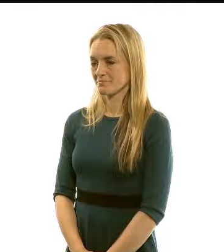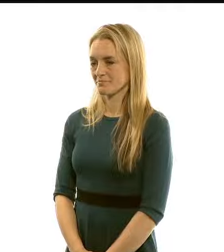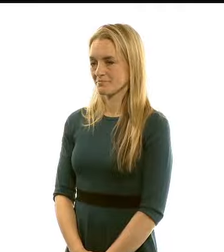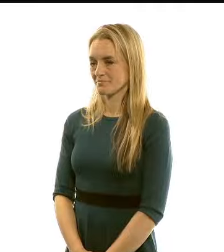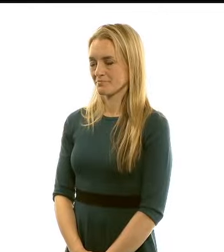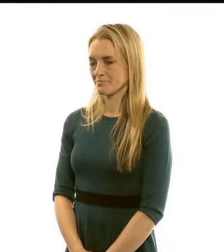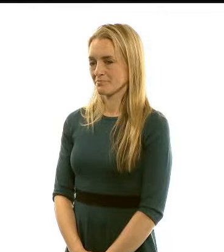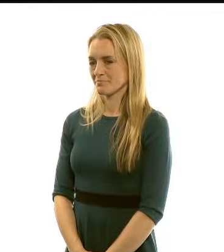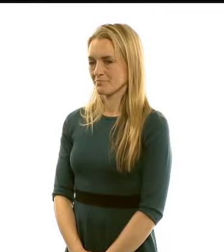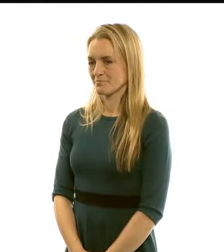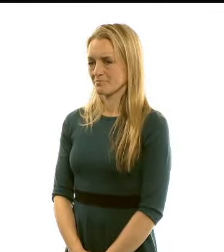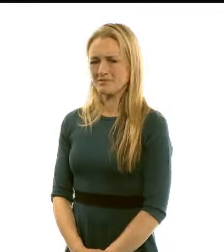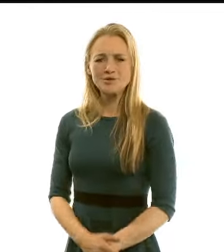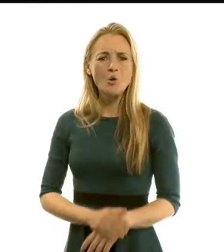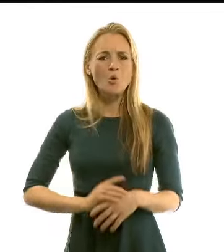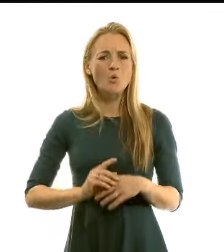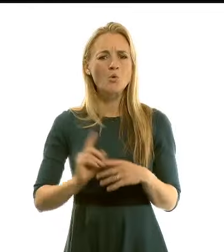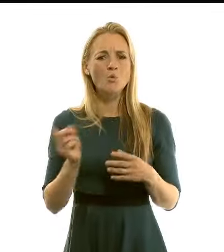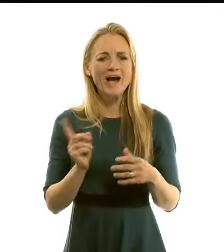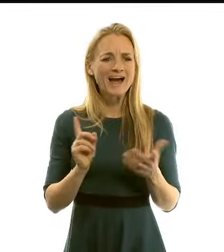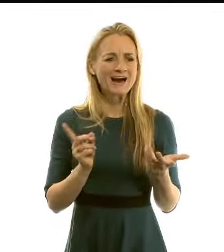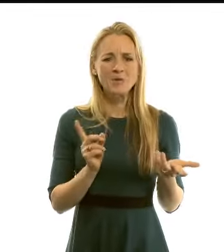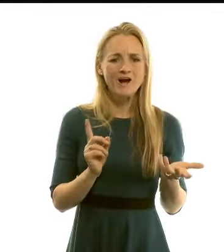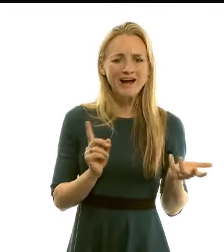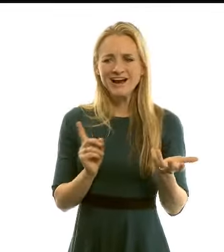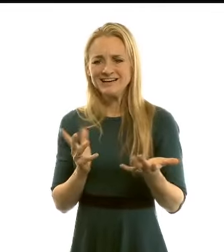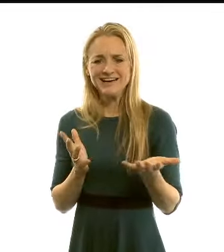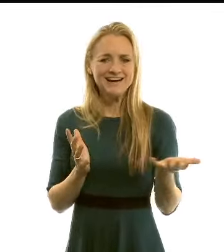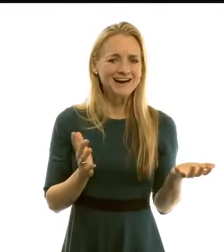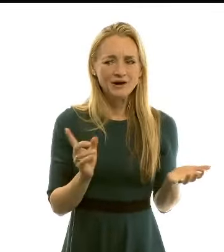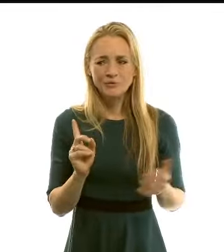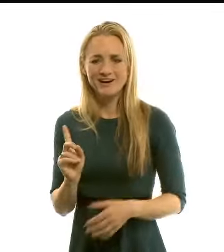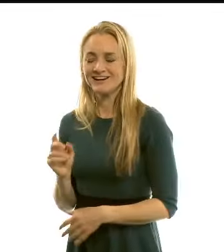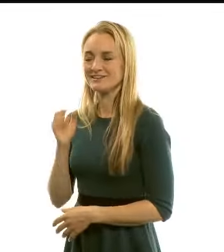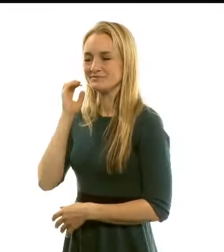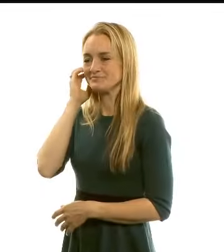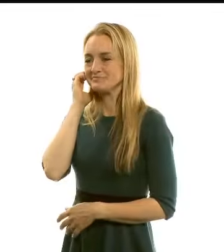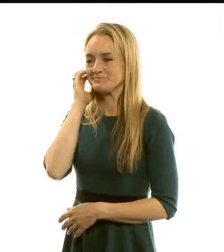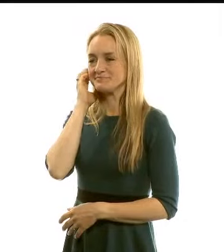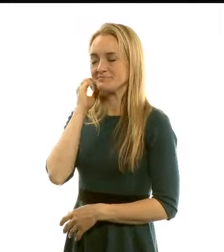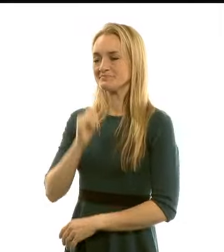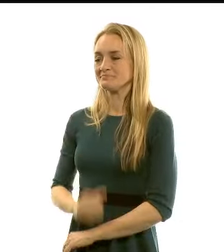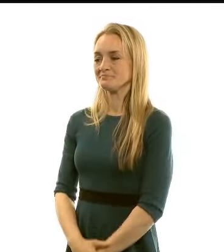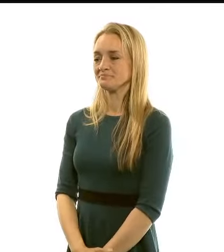Oh, where is it? Where is it? Where is it? Oh, there. I see one.